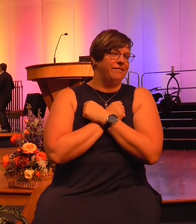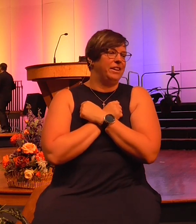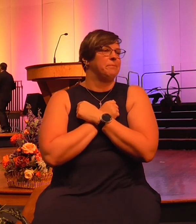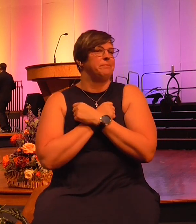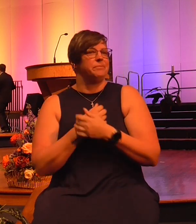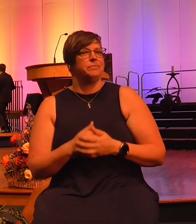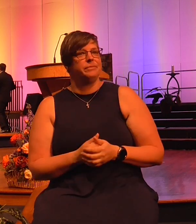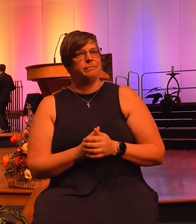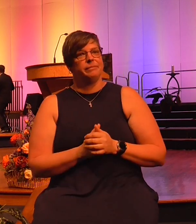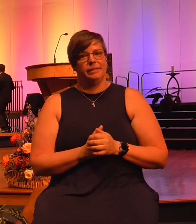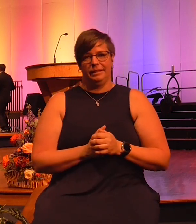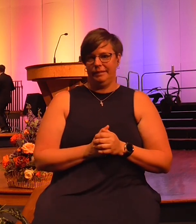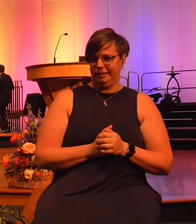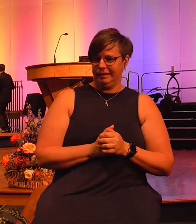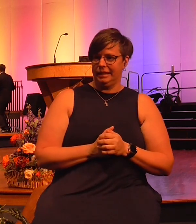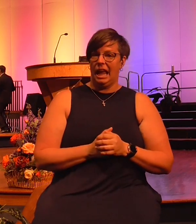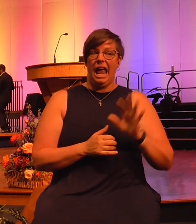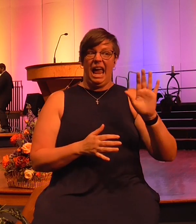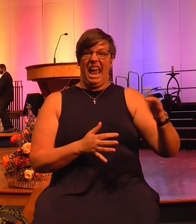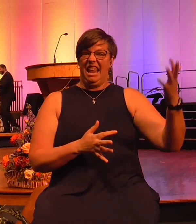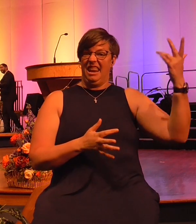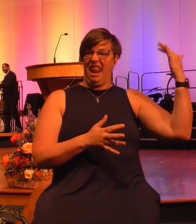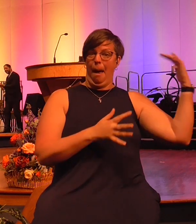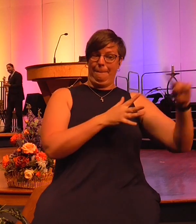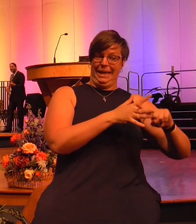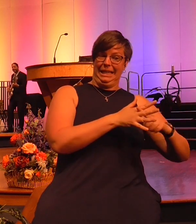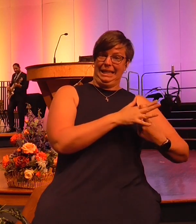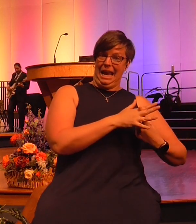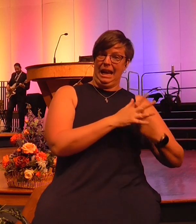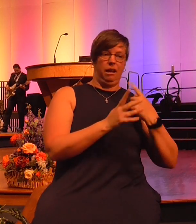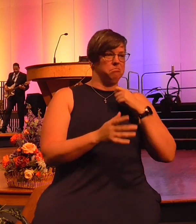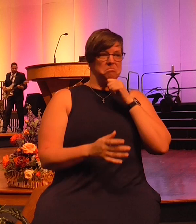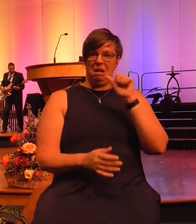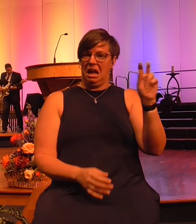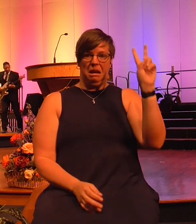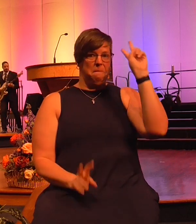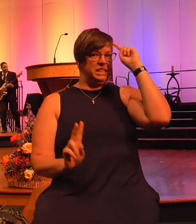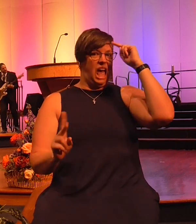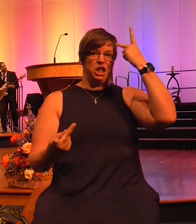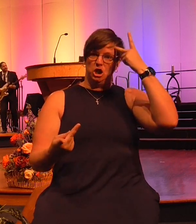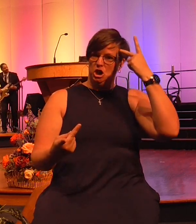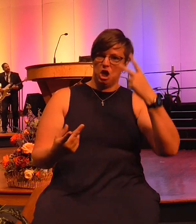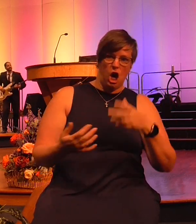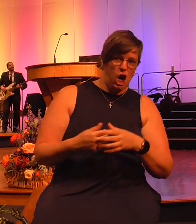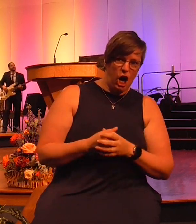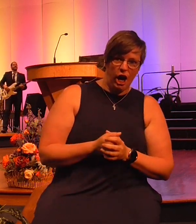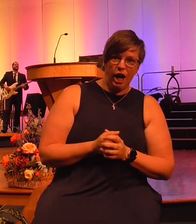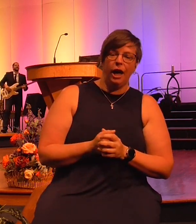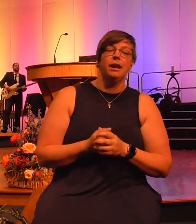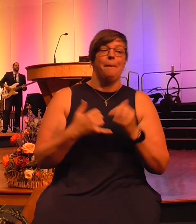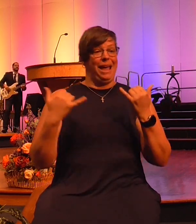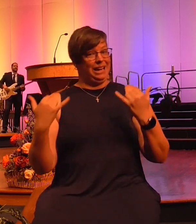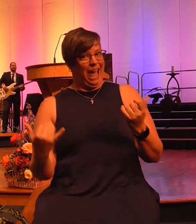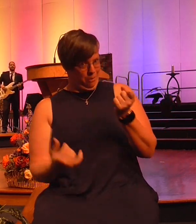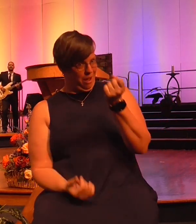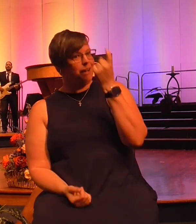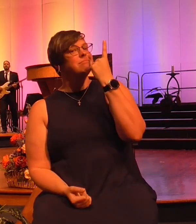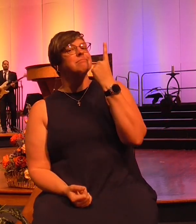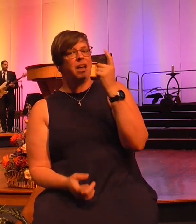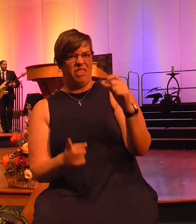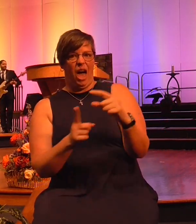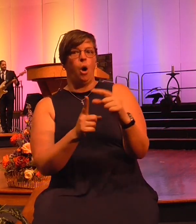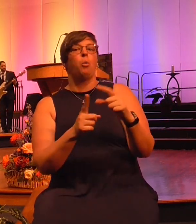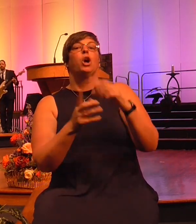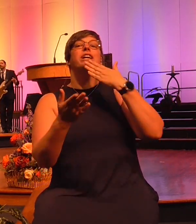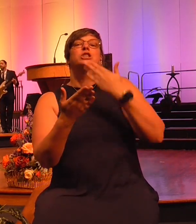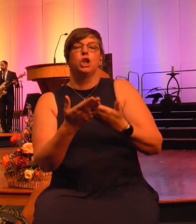love. In the beginning I misunderstood, but now I've got it, the